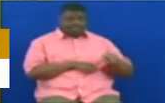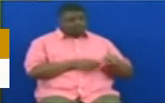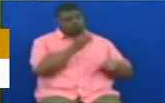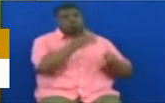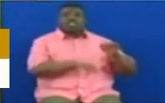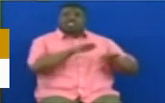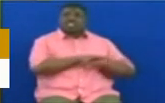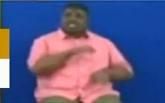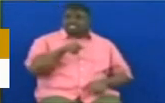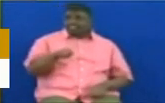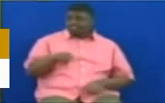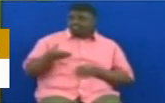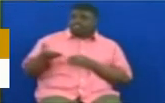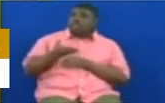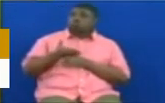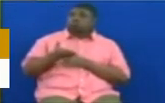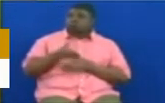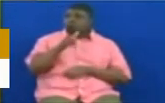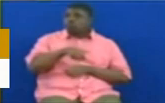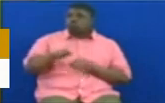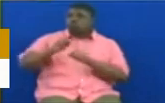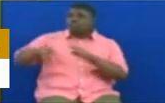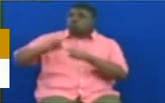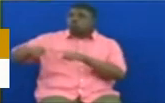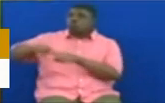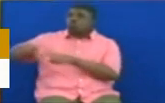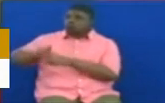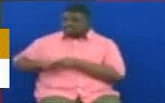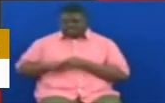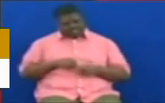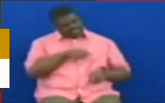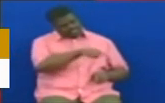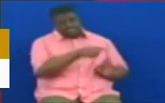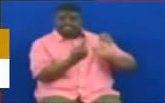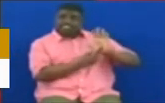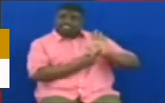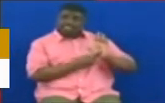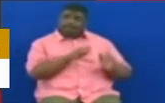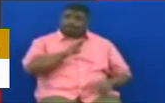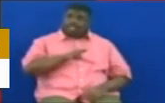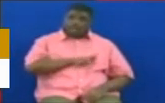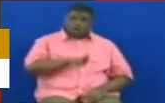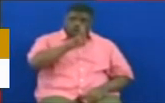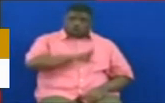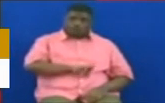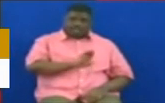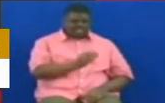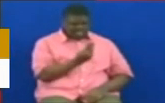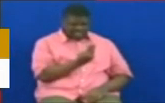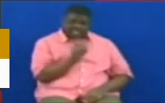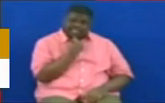hivi vinahusu watu tofauti. Hii 6B Roman 3